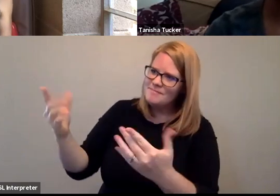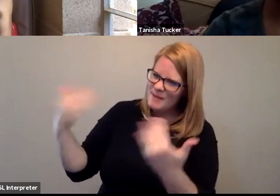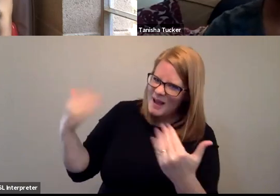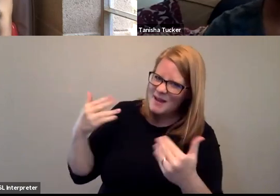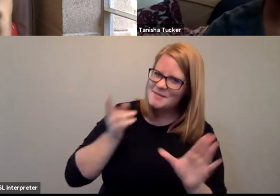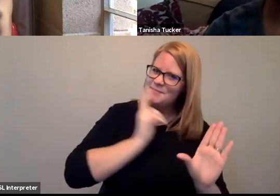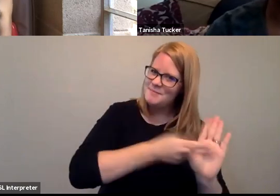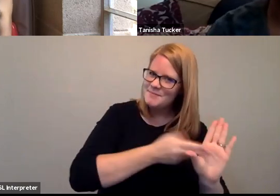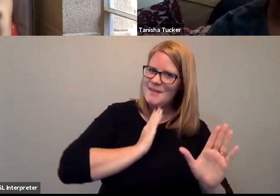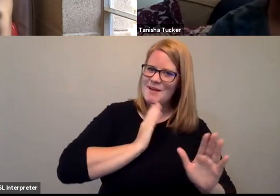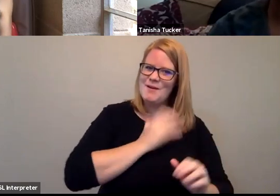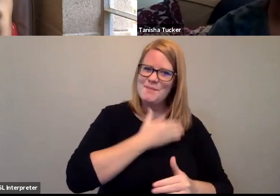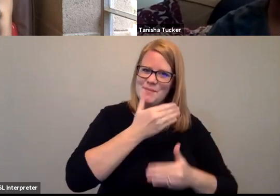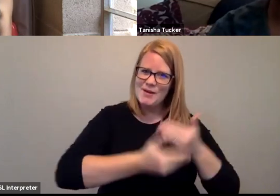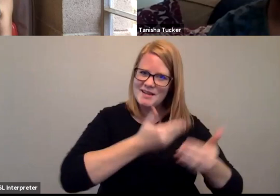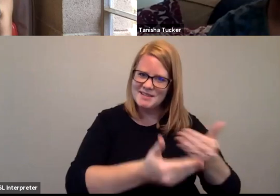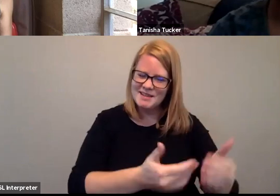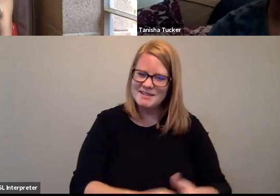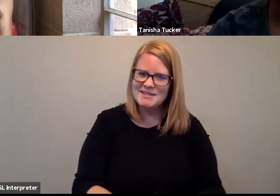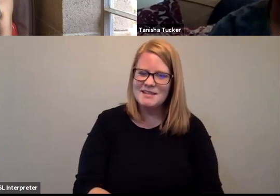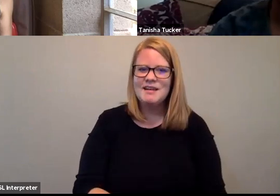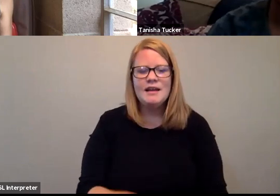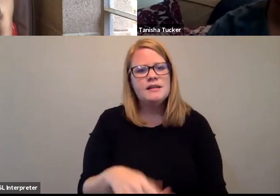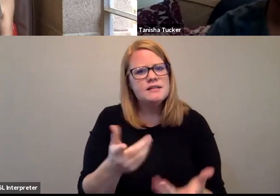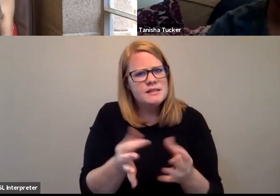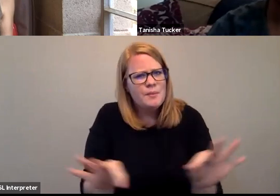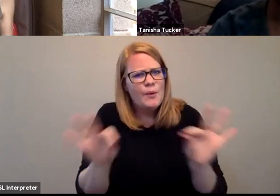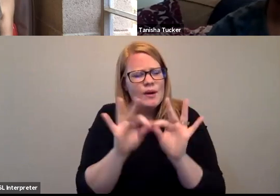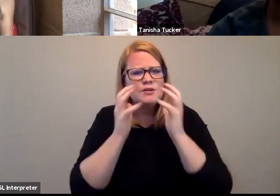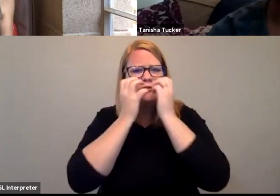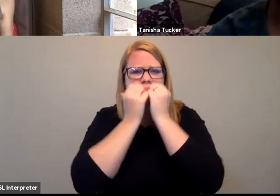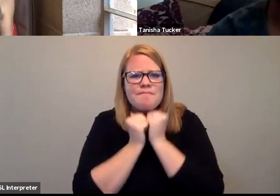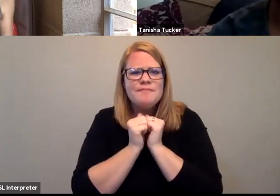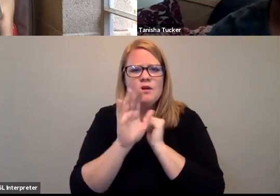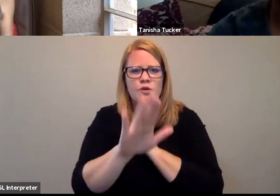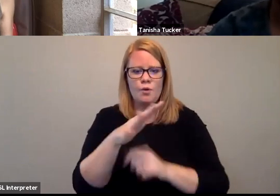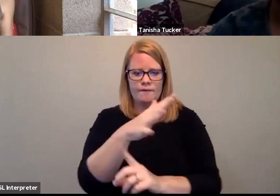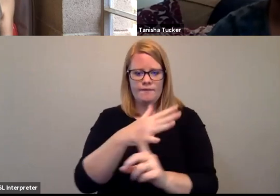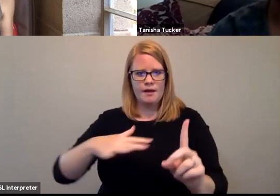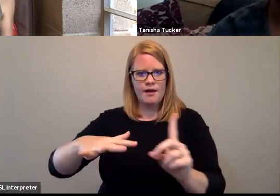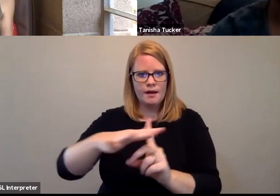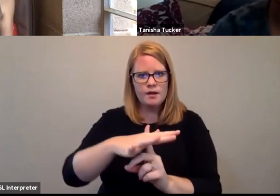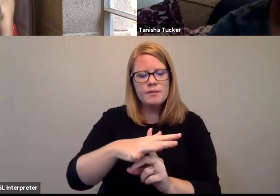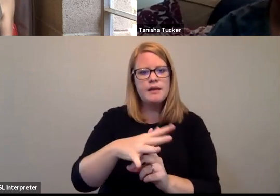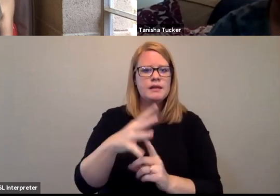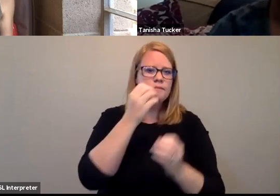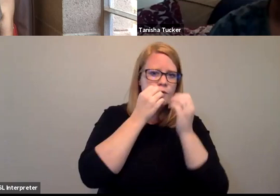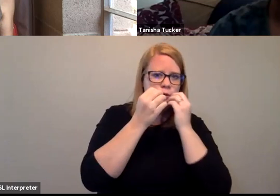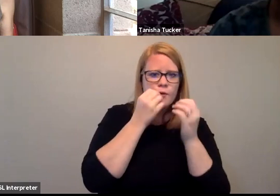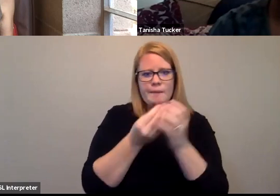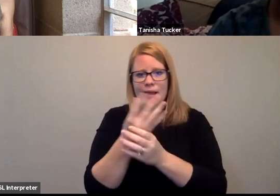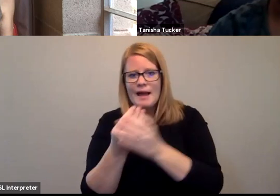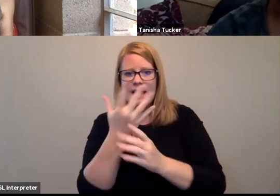organizations that go for harvesting what's in your backyard, harvesting what's around you, sustainable, living and things like